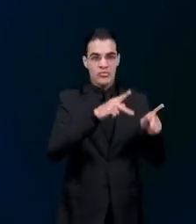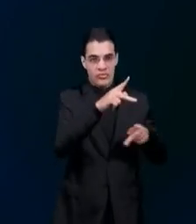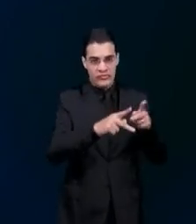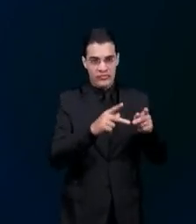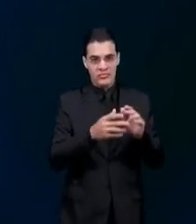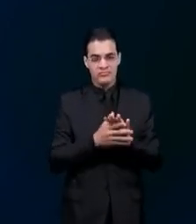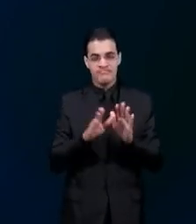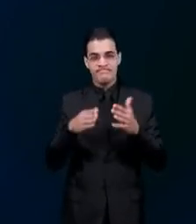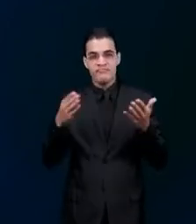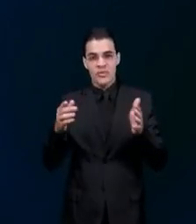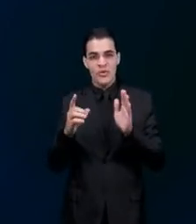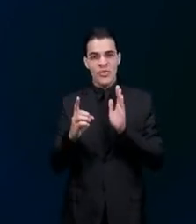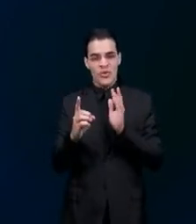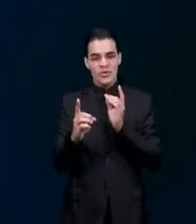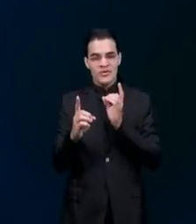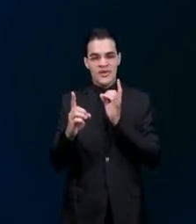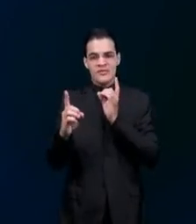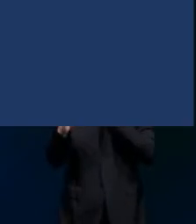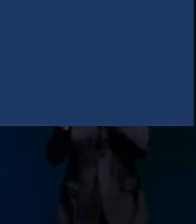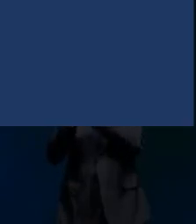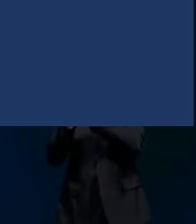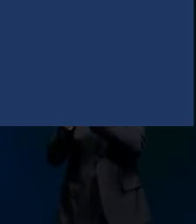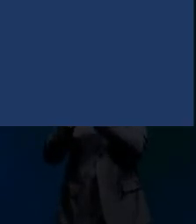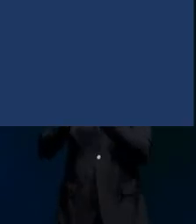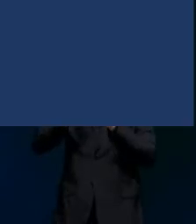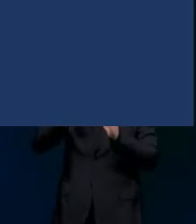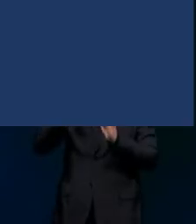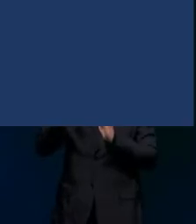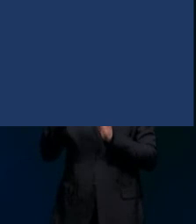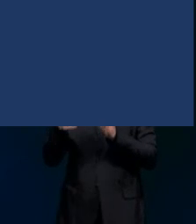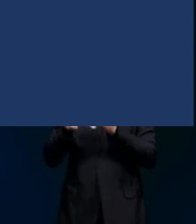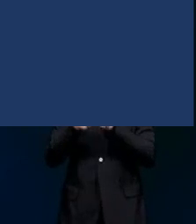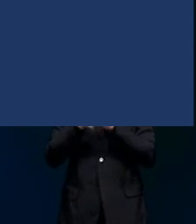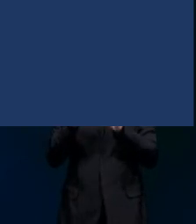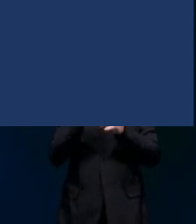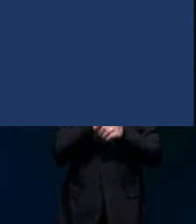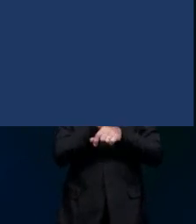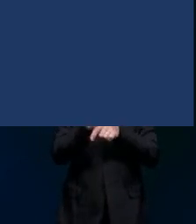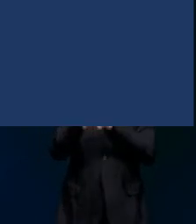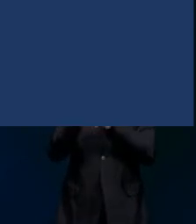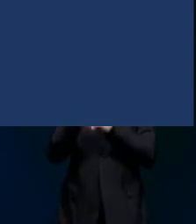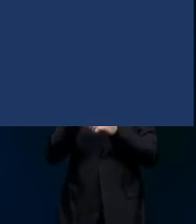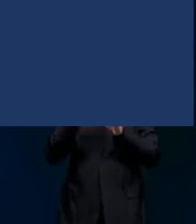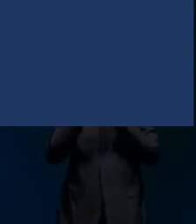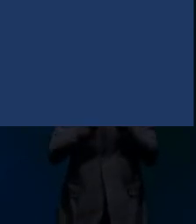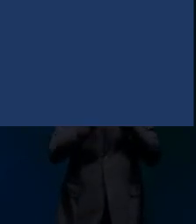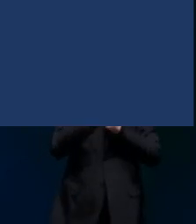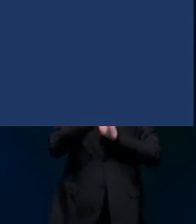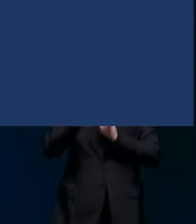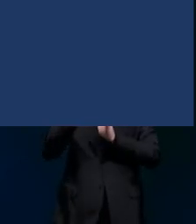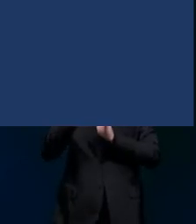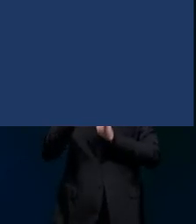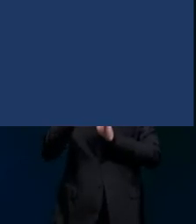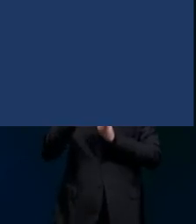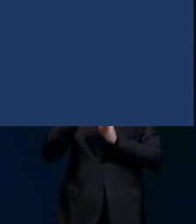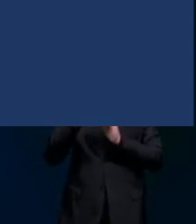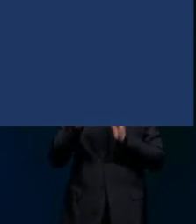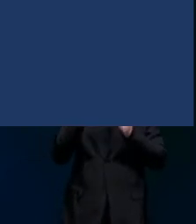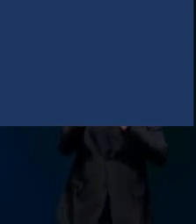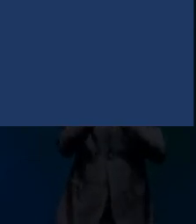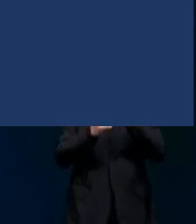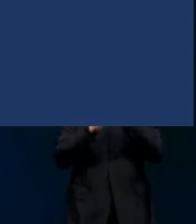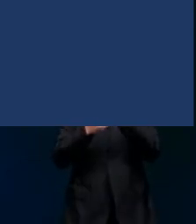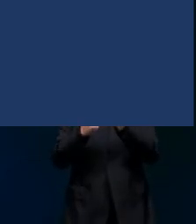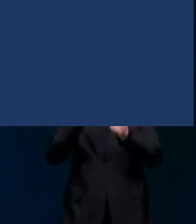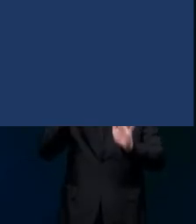in Exodus 28:1, which says, "Now take Aaron your brother and his sons